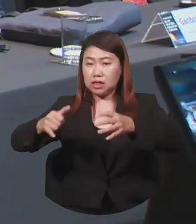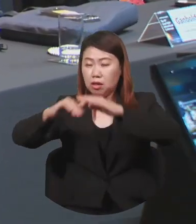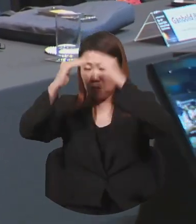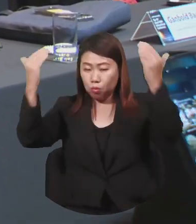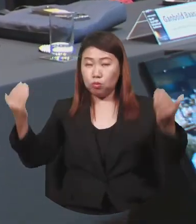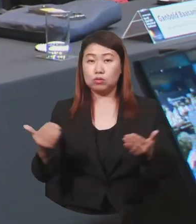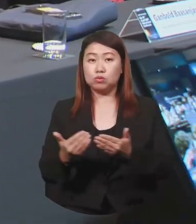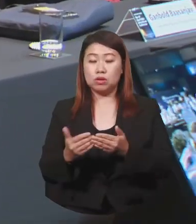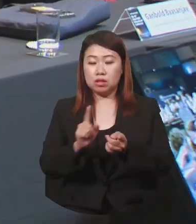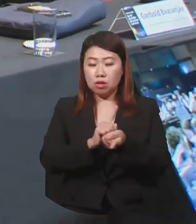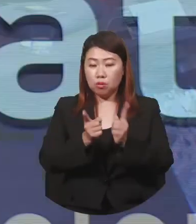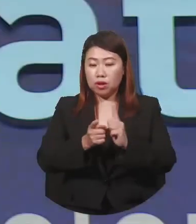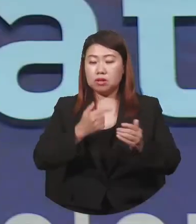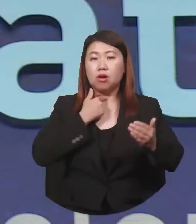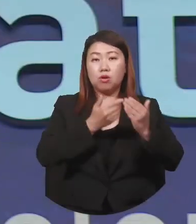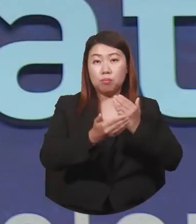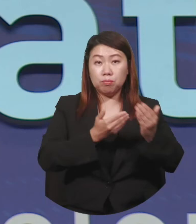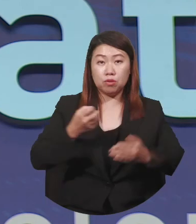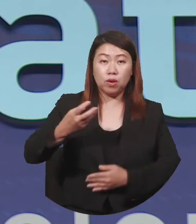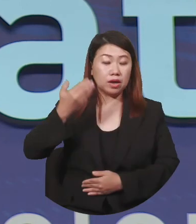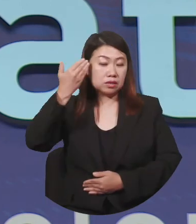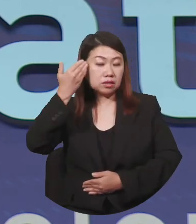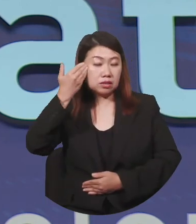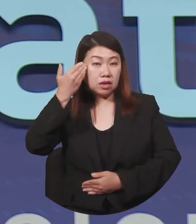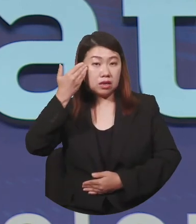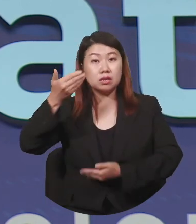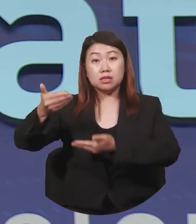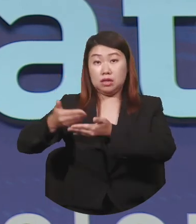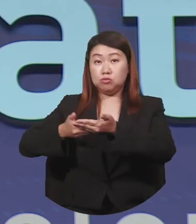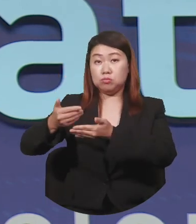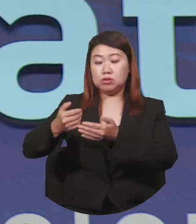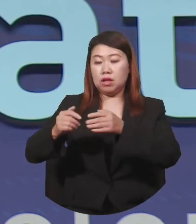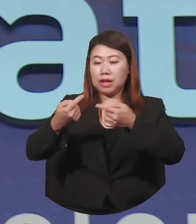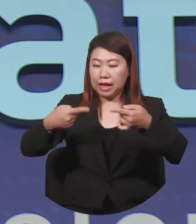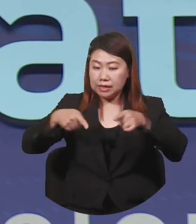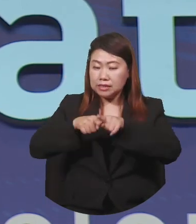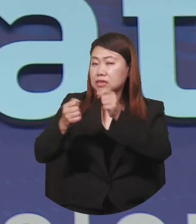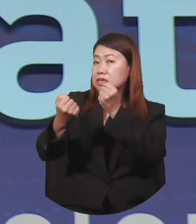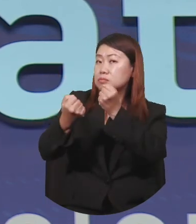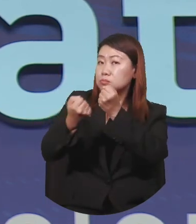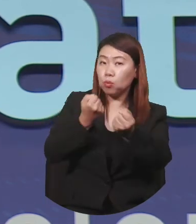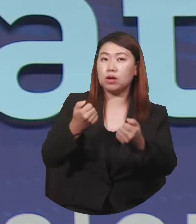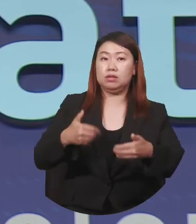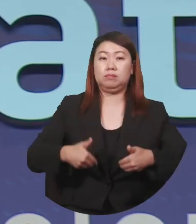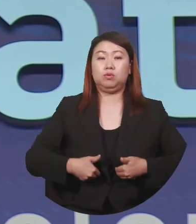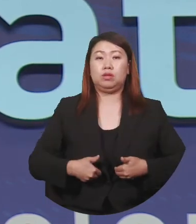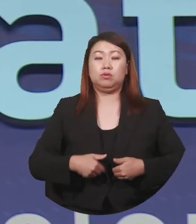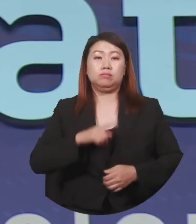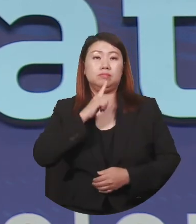global crisis together, going beyond the capacities of a few countries alone.